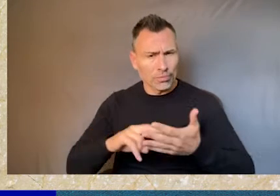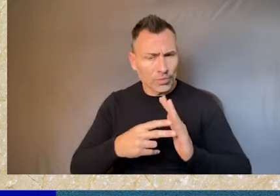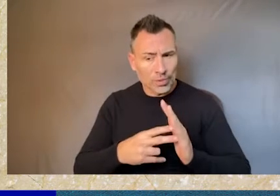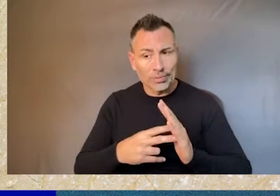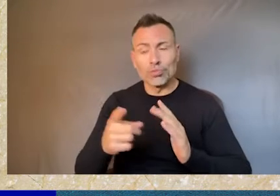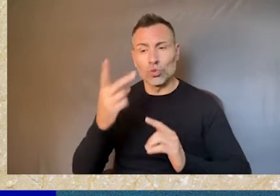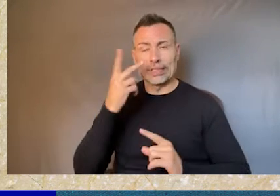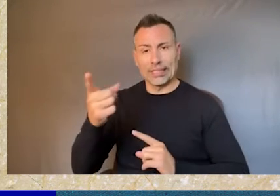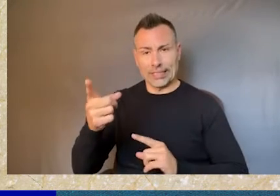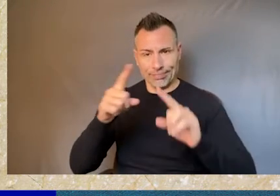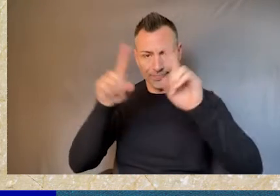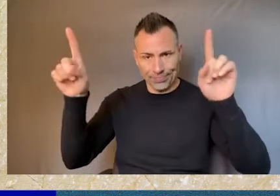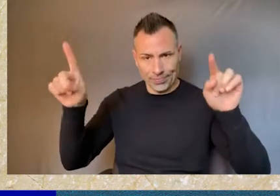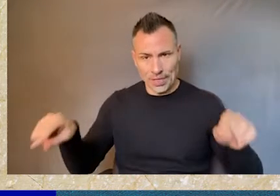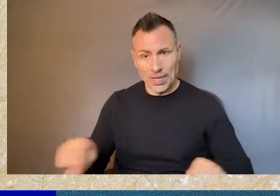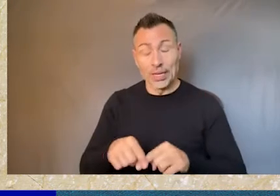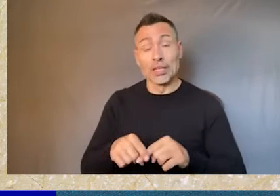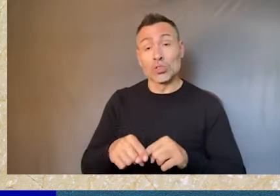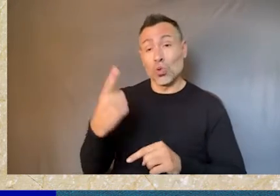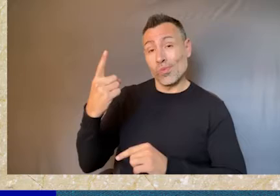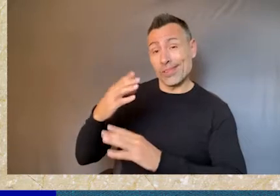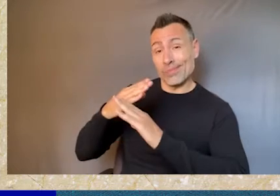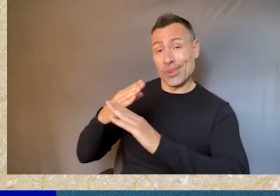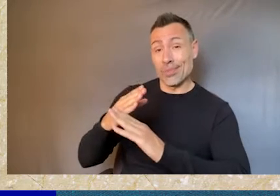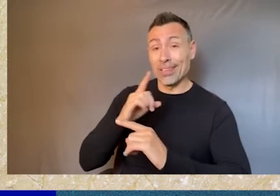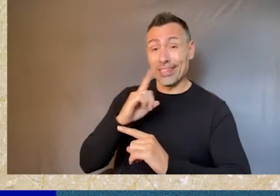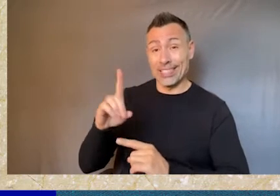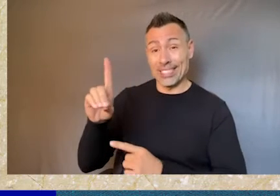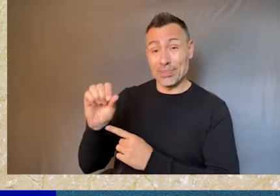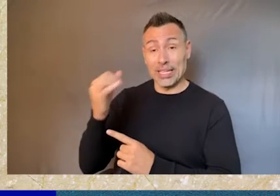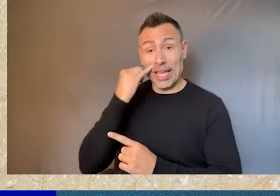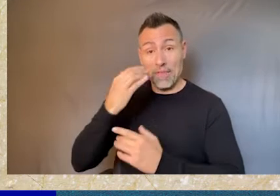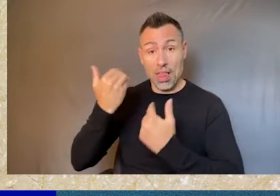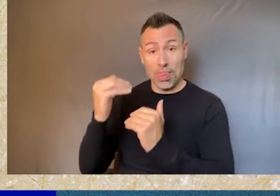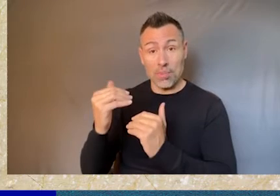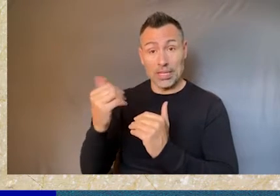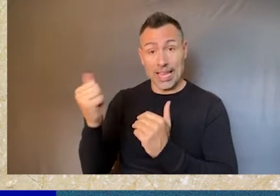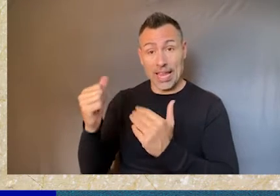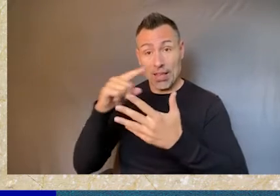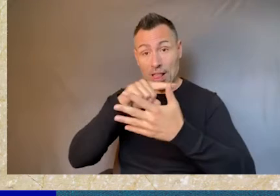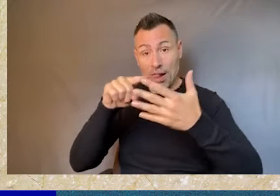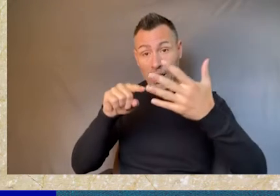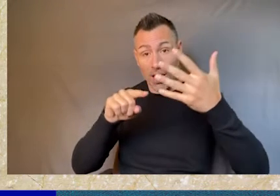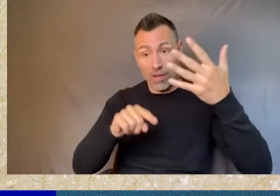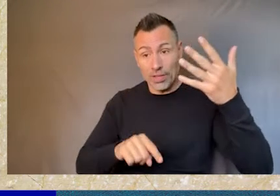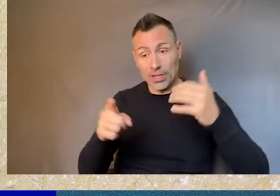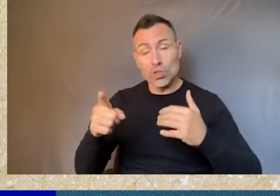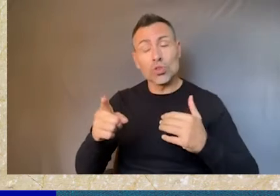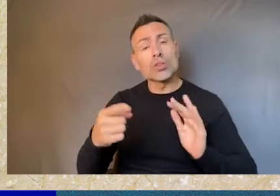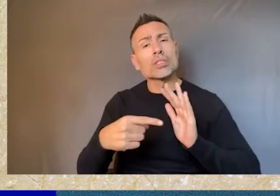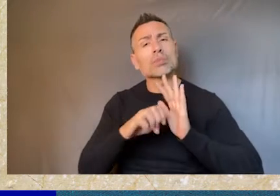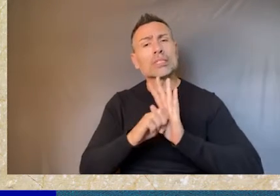disability if it substantially limits one or more major life activities. So some examples are